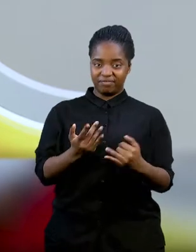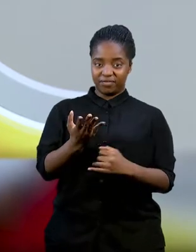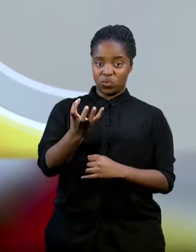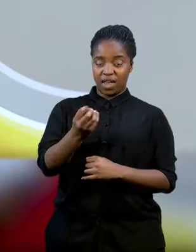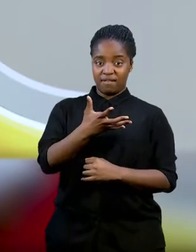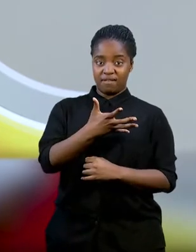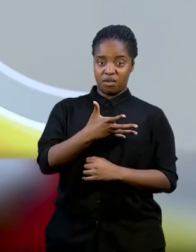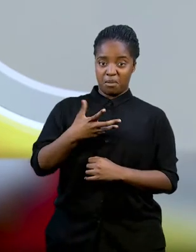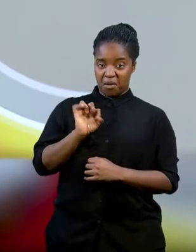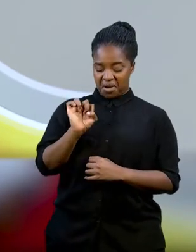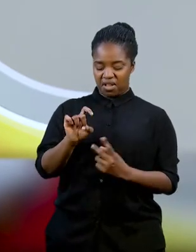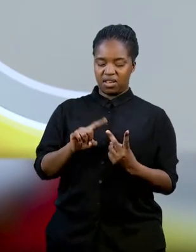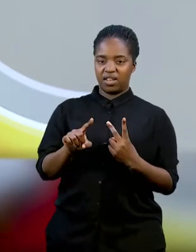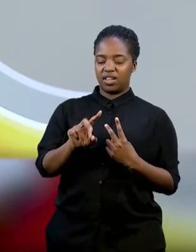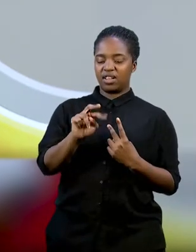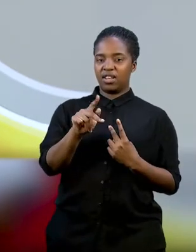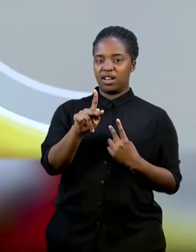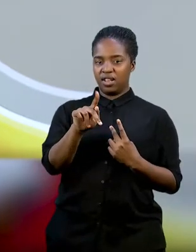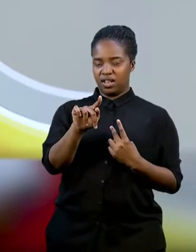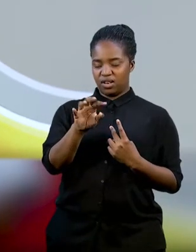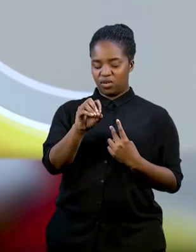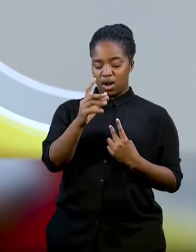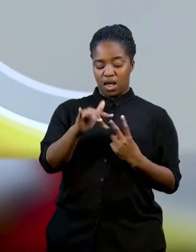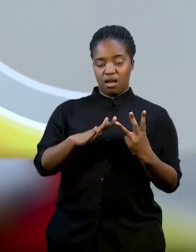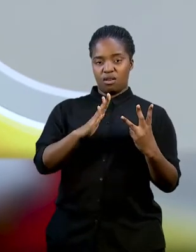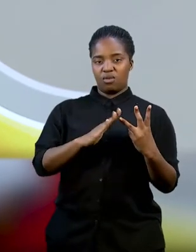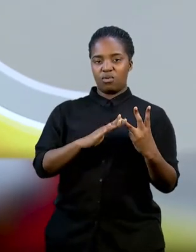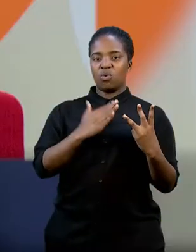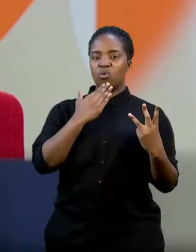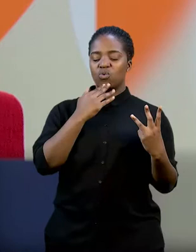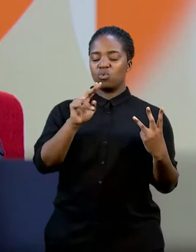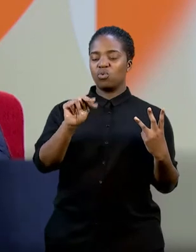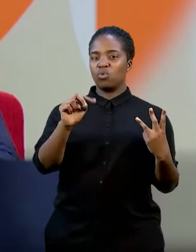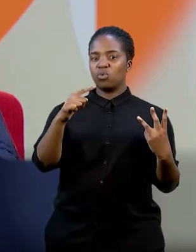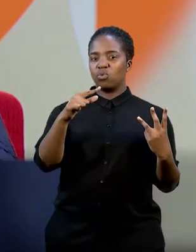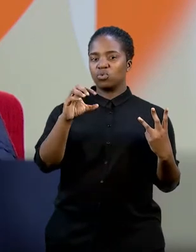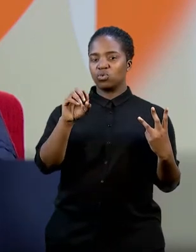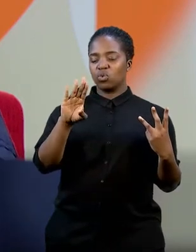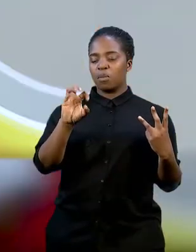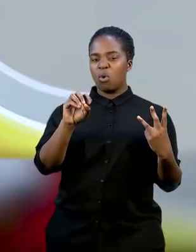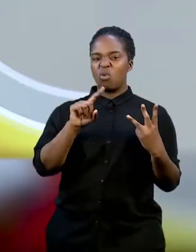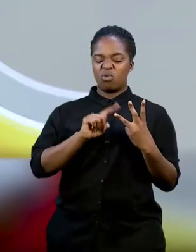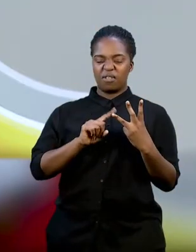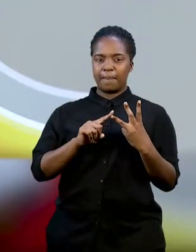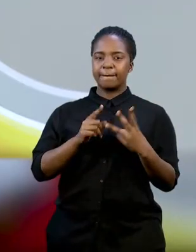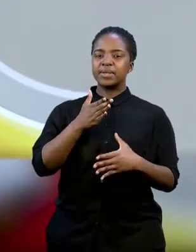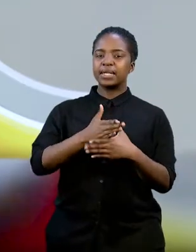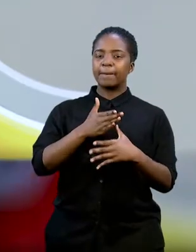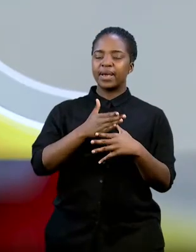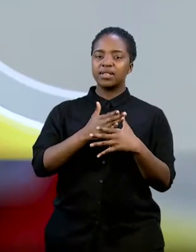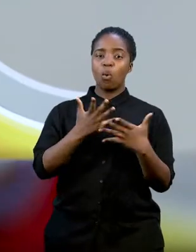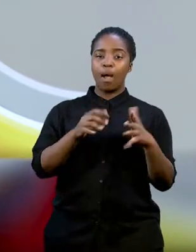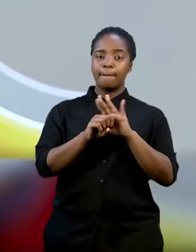Re dutse le Nkateko ha mmoho le mme wa hae Magdalene. Jwale re kenyeletsa James Ngobo. Re tla bua ka hore bokgoni